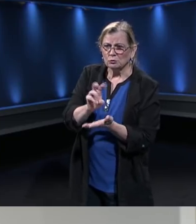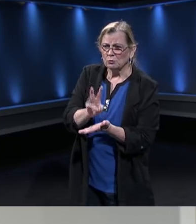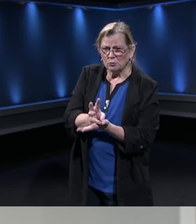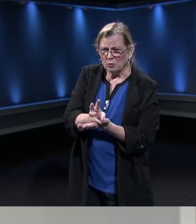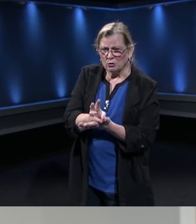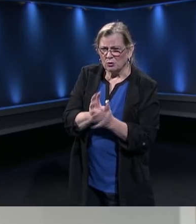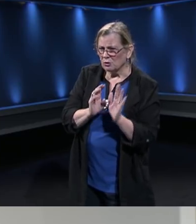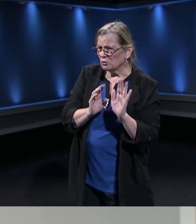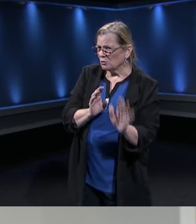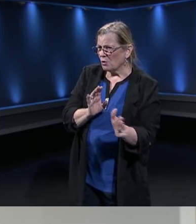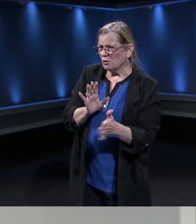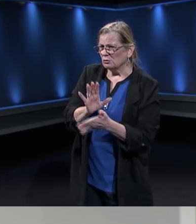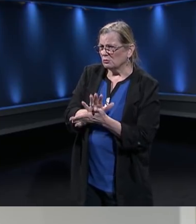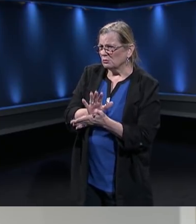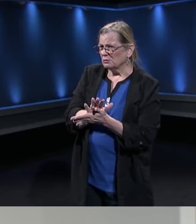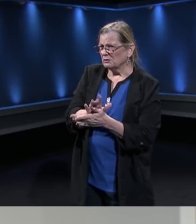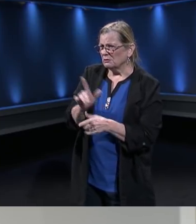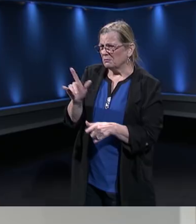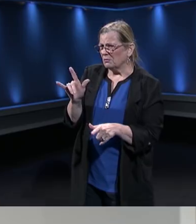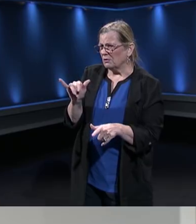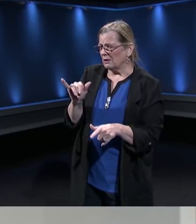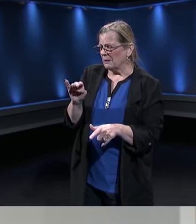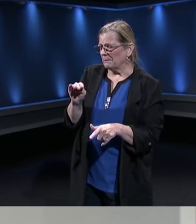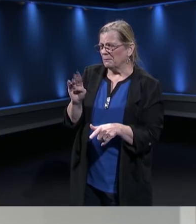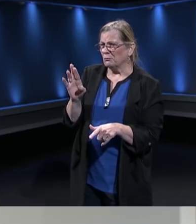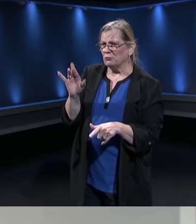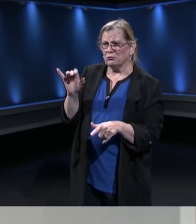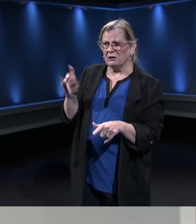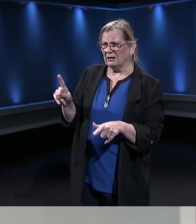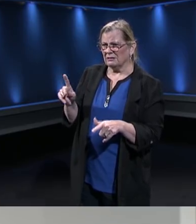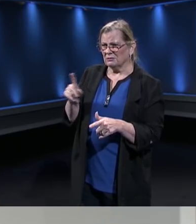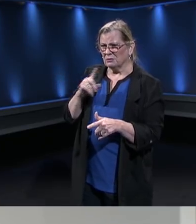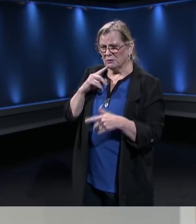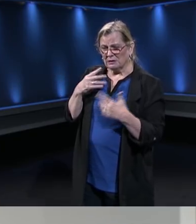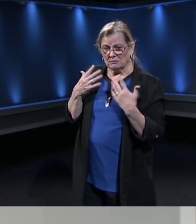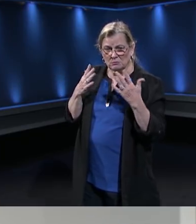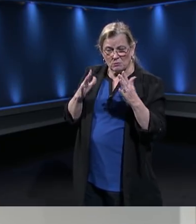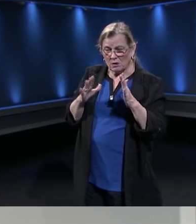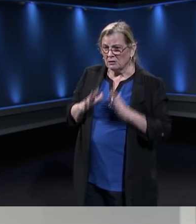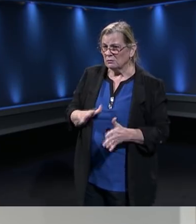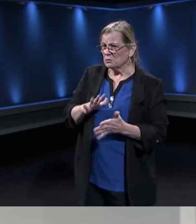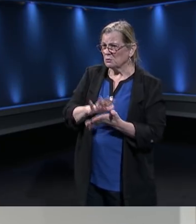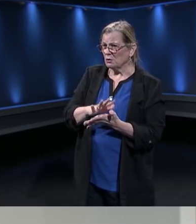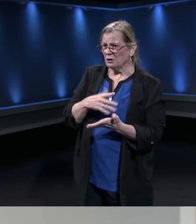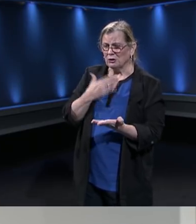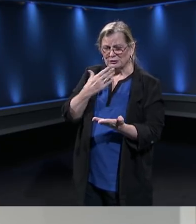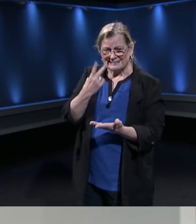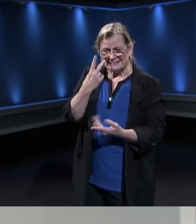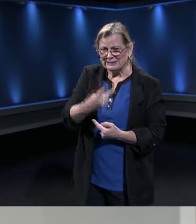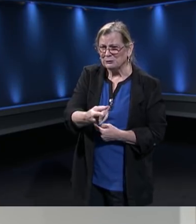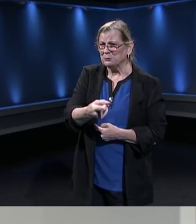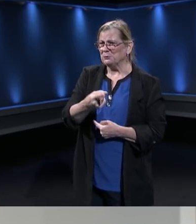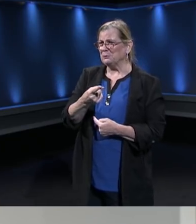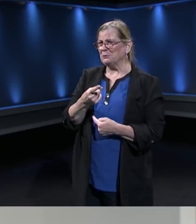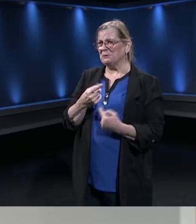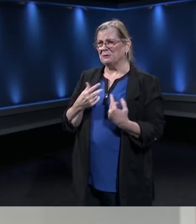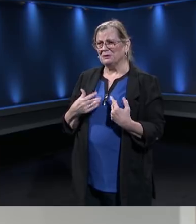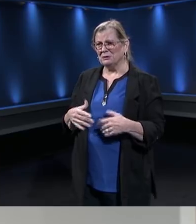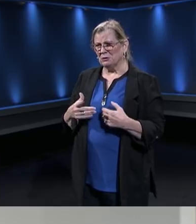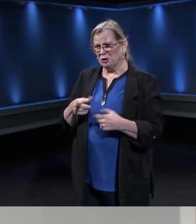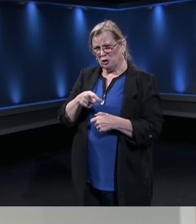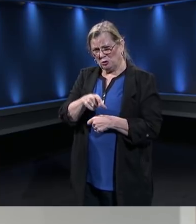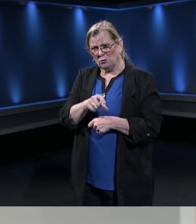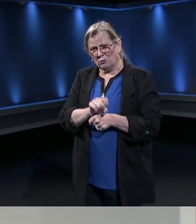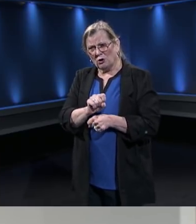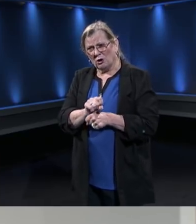Jay Nacco and got to see you. And one of the things that I know you've spent a lot of time working on in your expertise